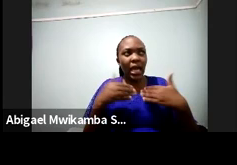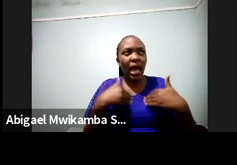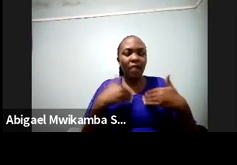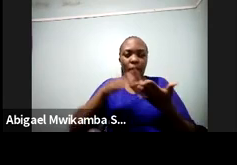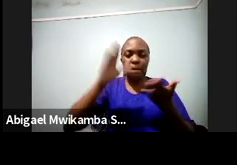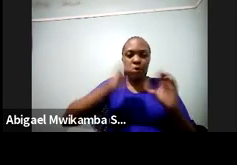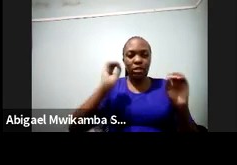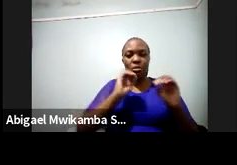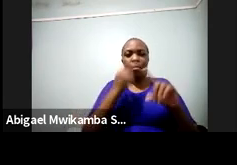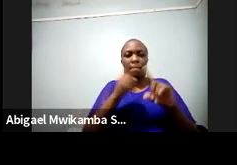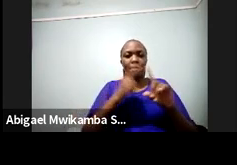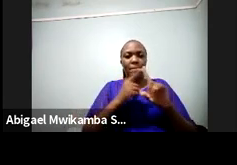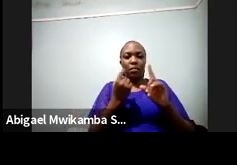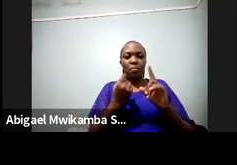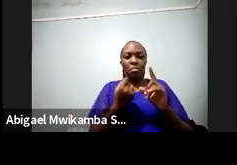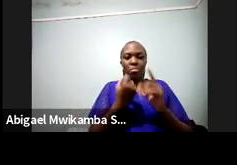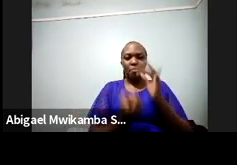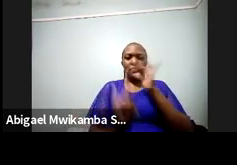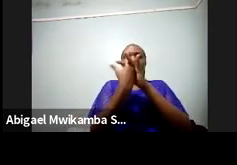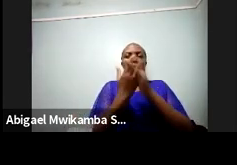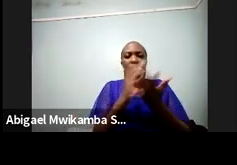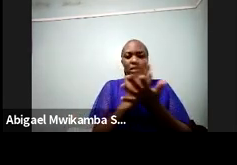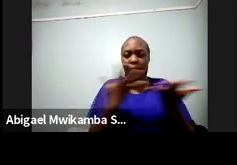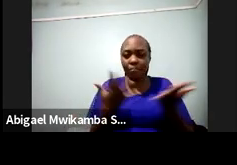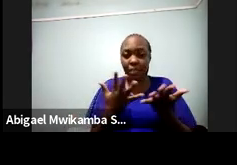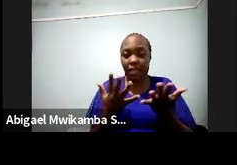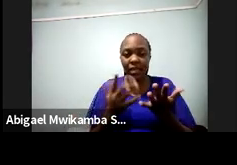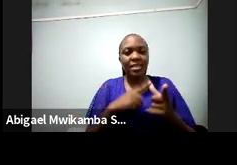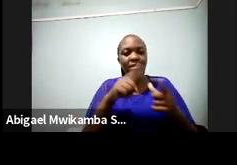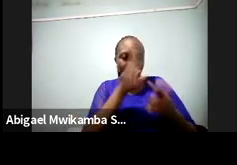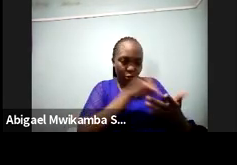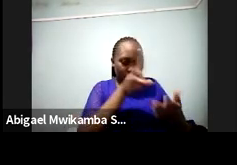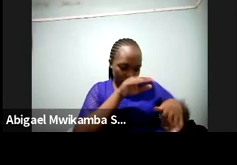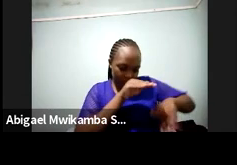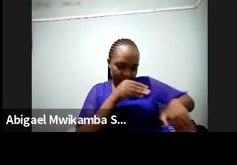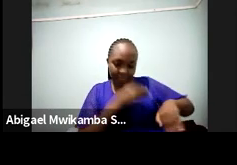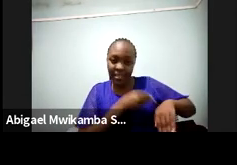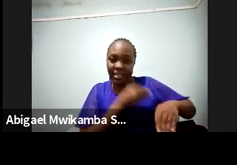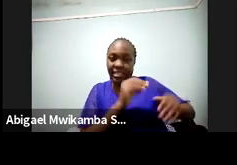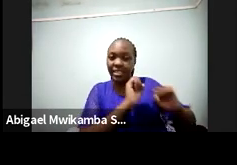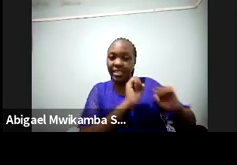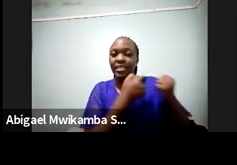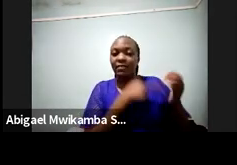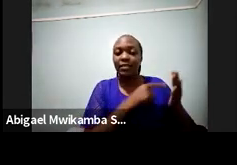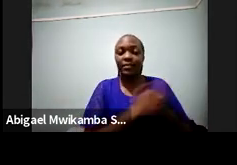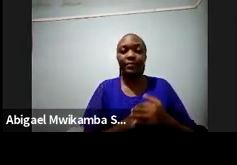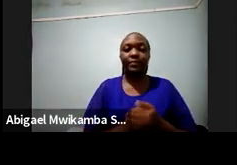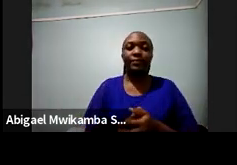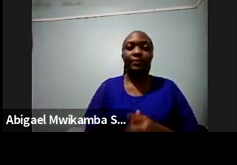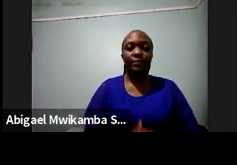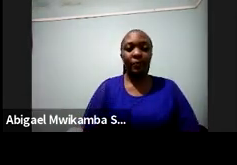rule number 1 is that a budget is essential to living within your means. That is the first principle in budget and